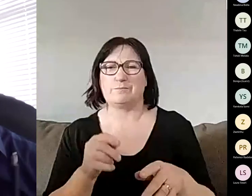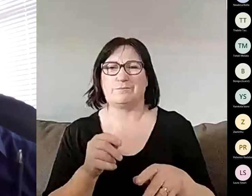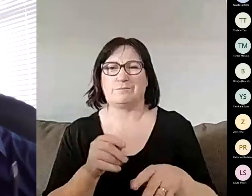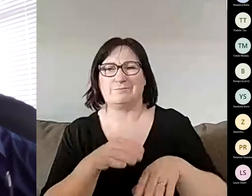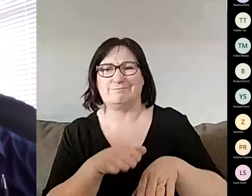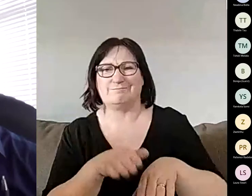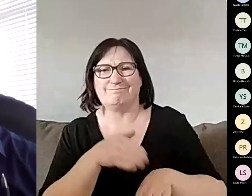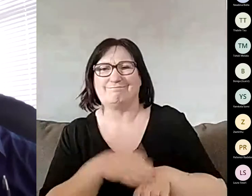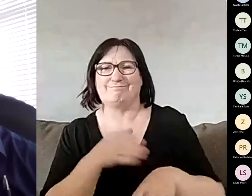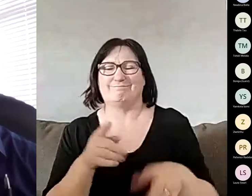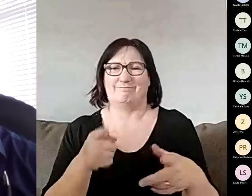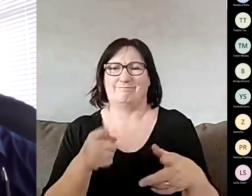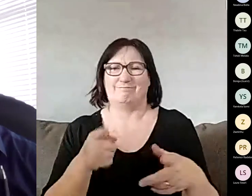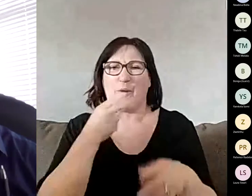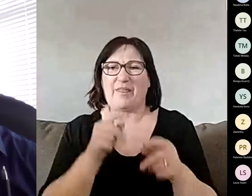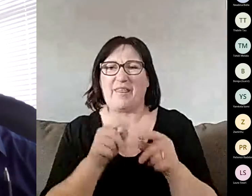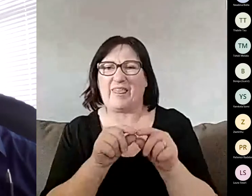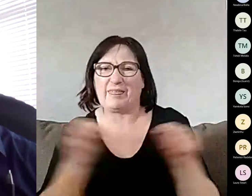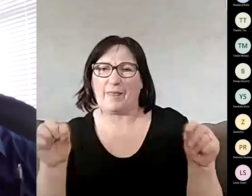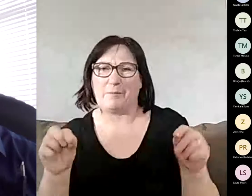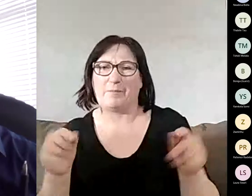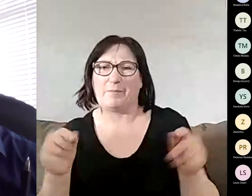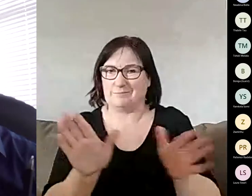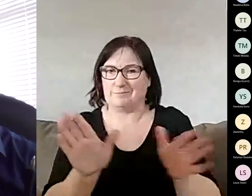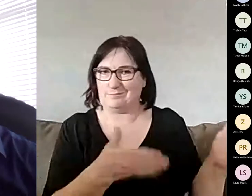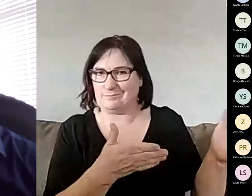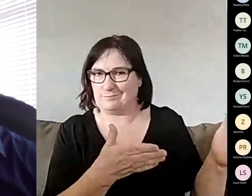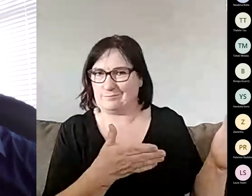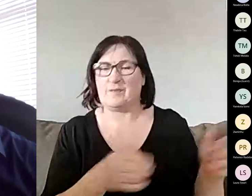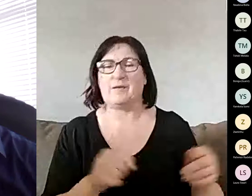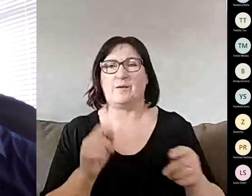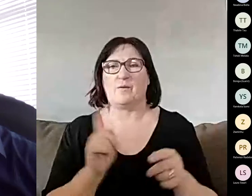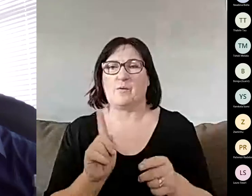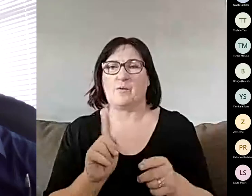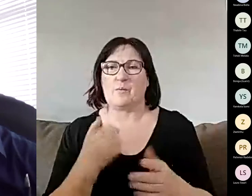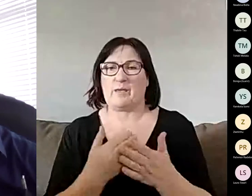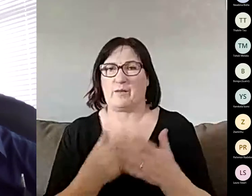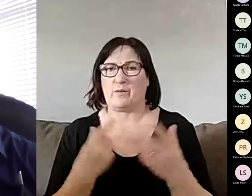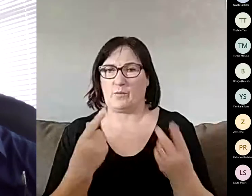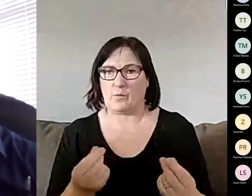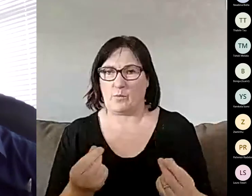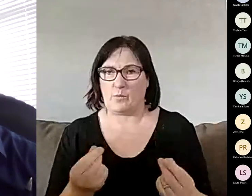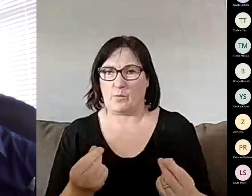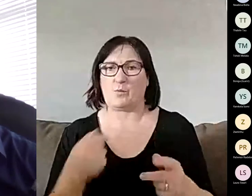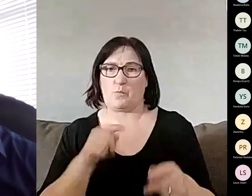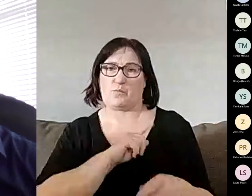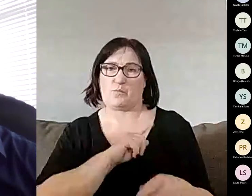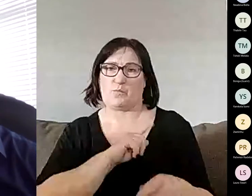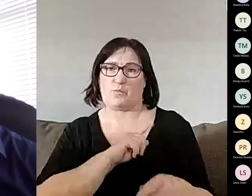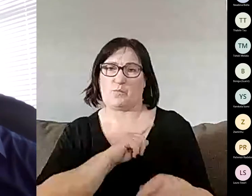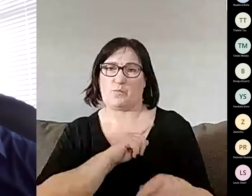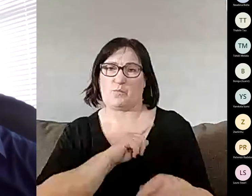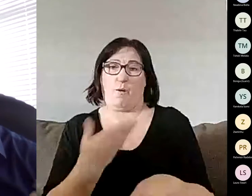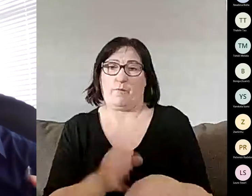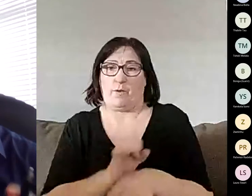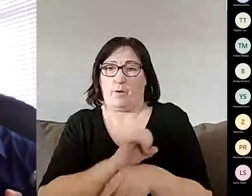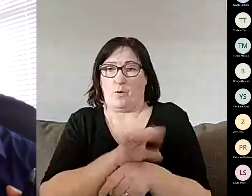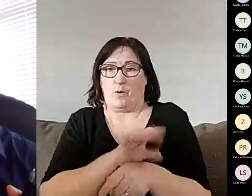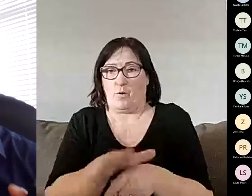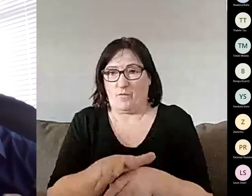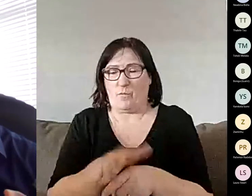is of utmost importance for us if we are to recover from this COVID-19 pandemic and create more jobs for citizens and